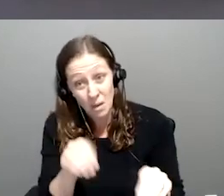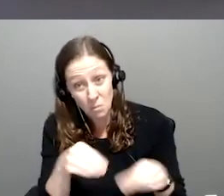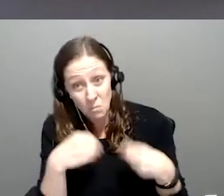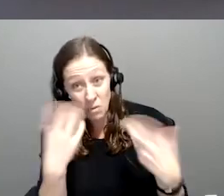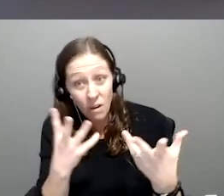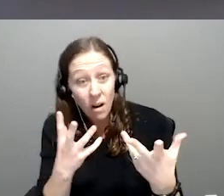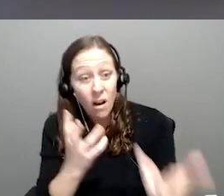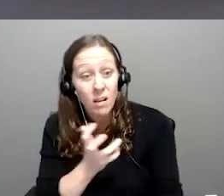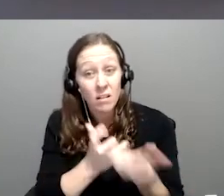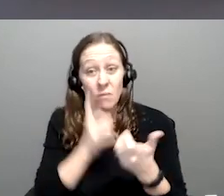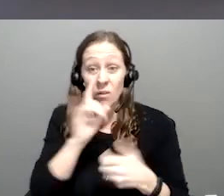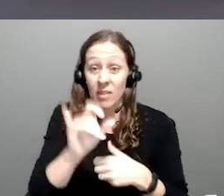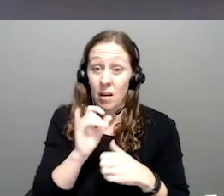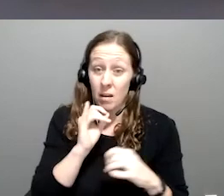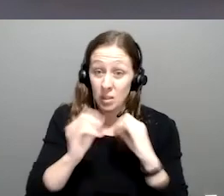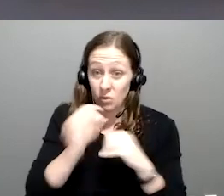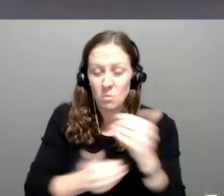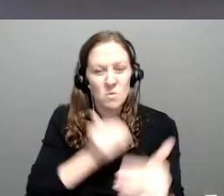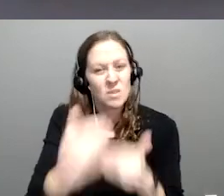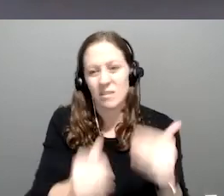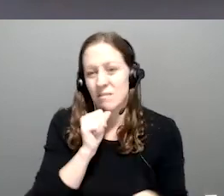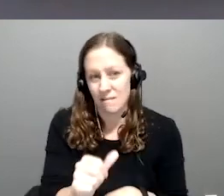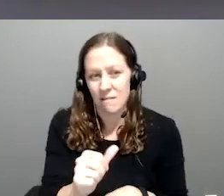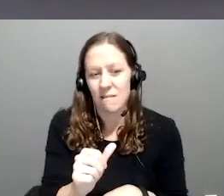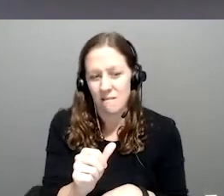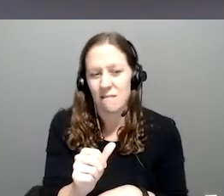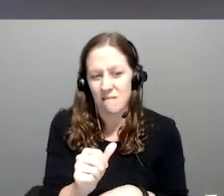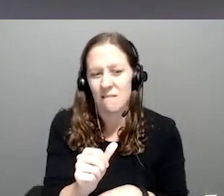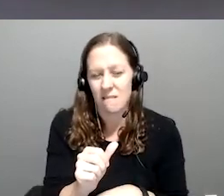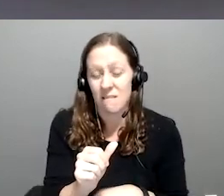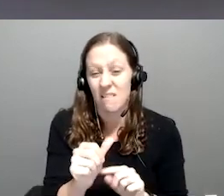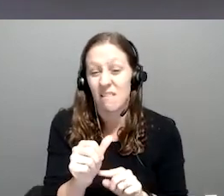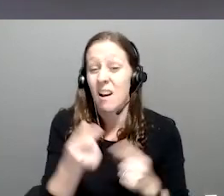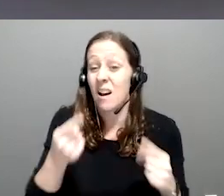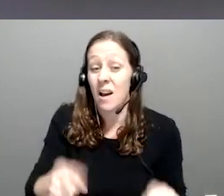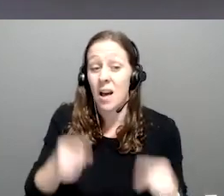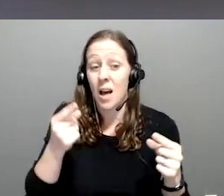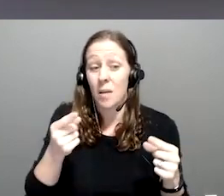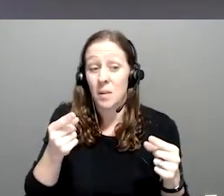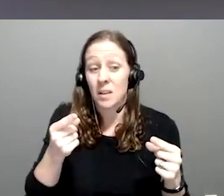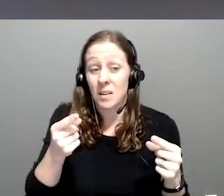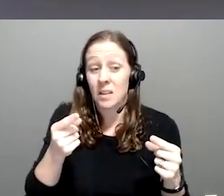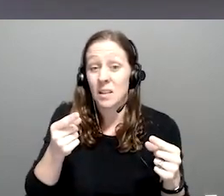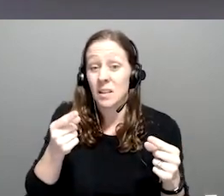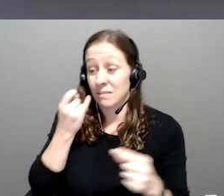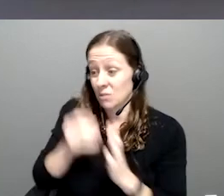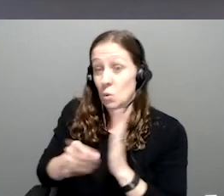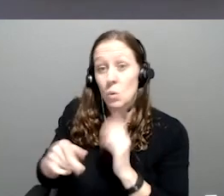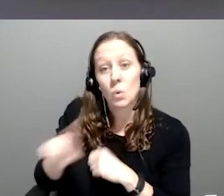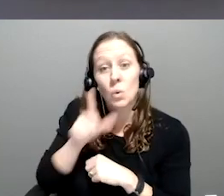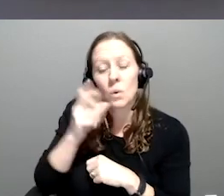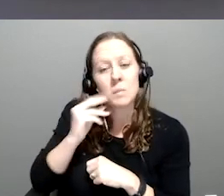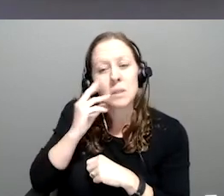the interview process itself. And that can become very, very stressful for students who face especially episodic disabilities